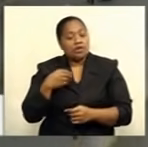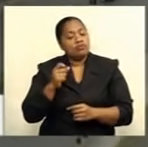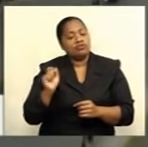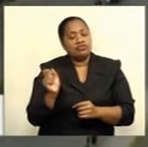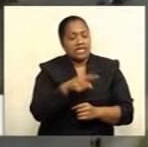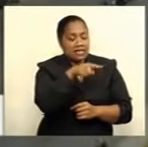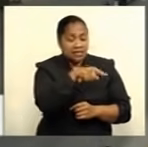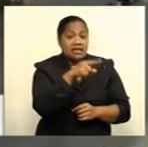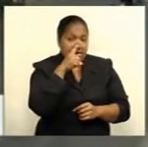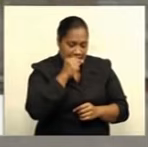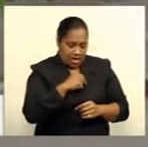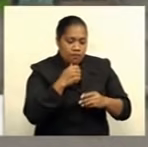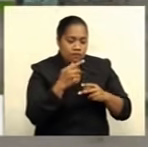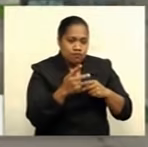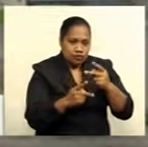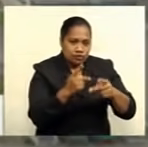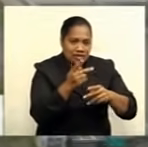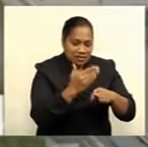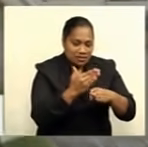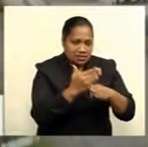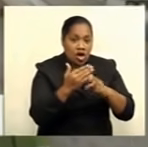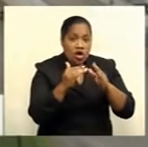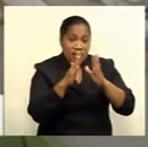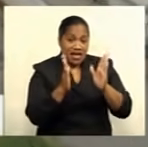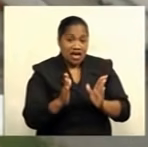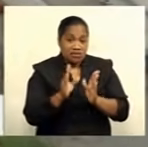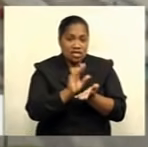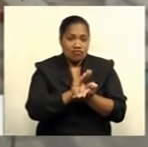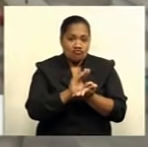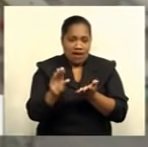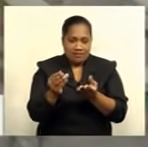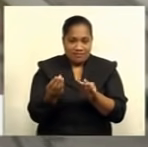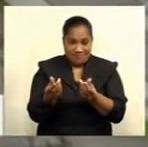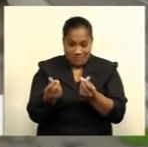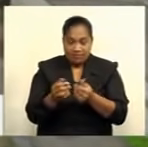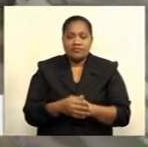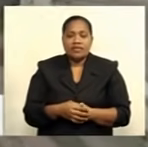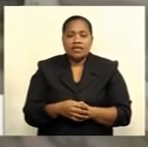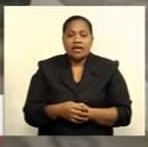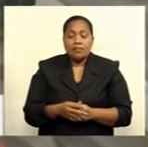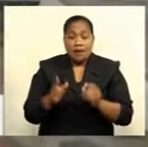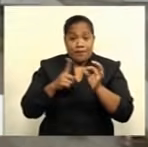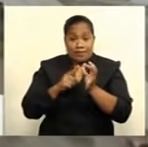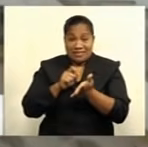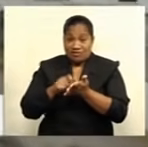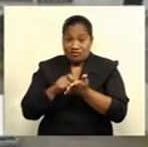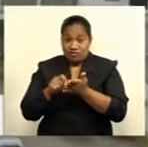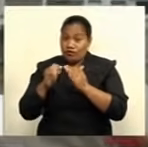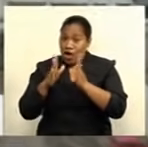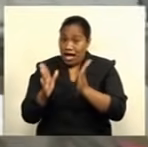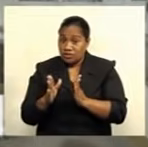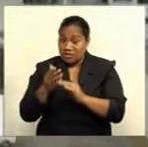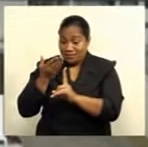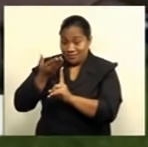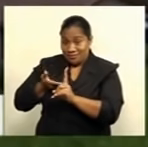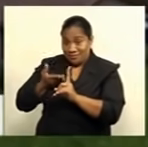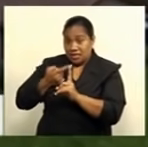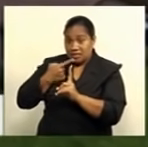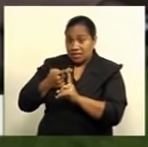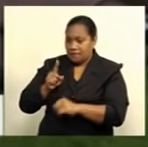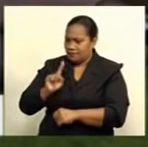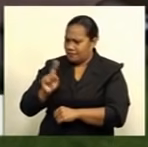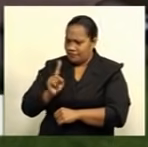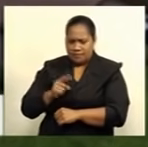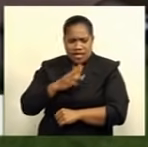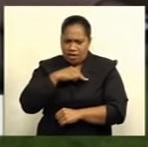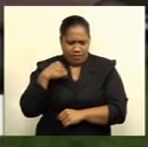housing grants. However, Permanent Secretary for Housing, Sanjeeva Pereira, says the ministry does not accept